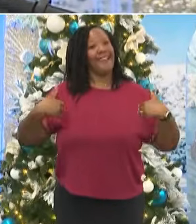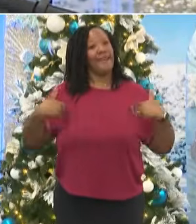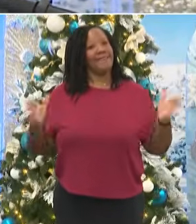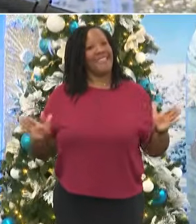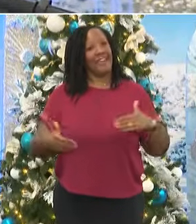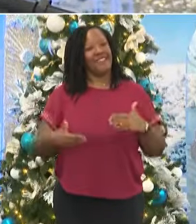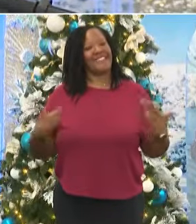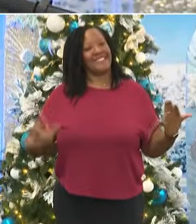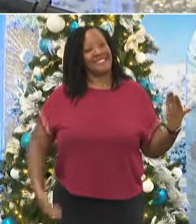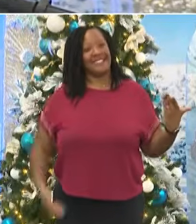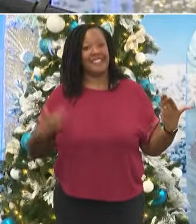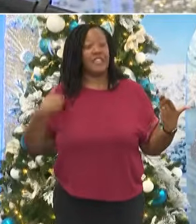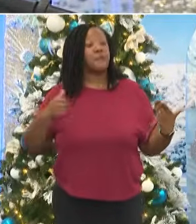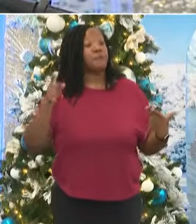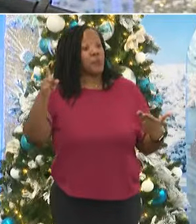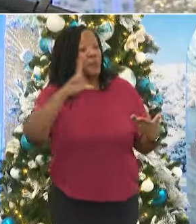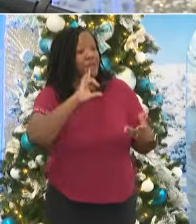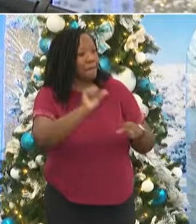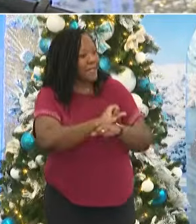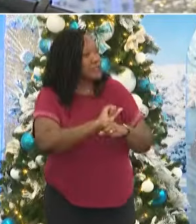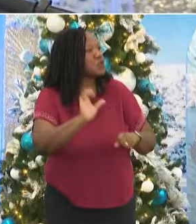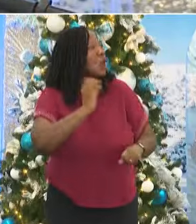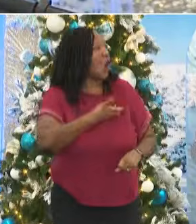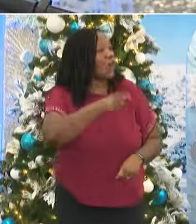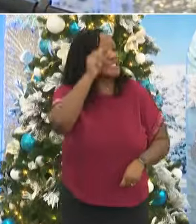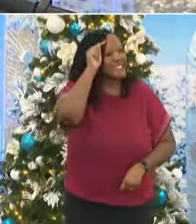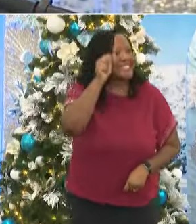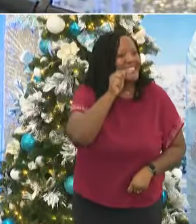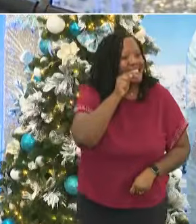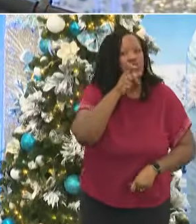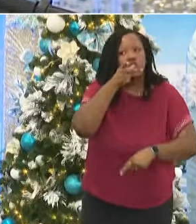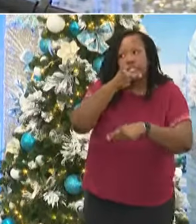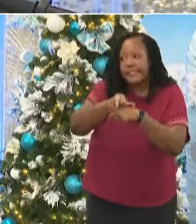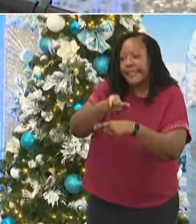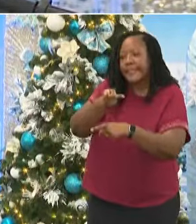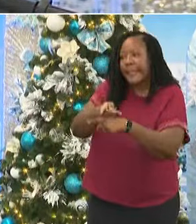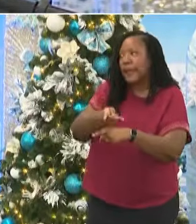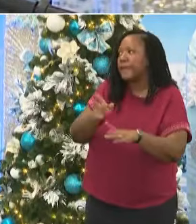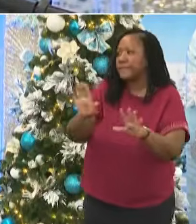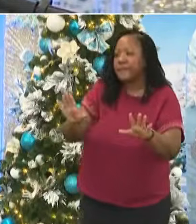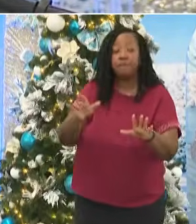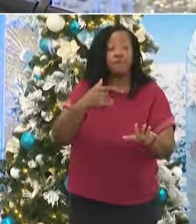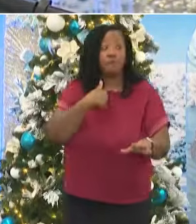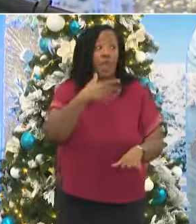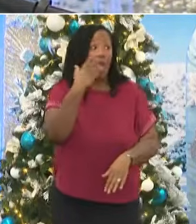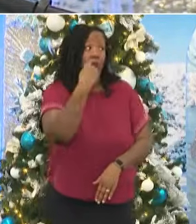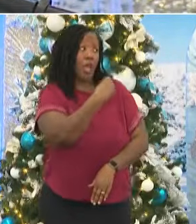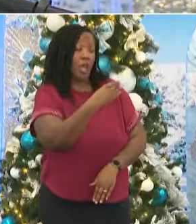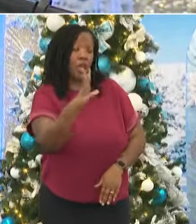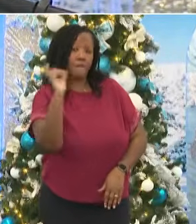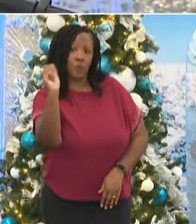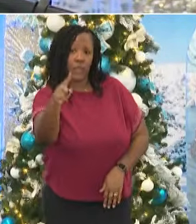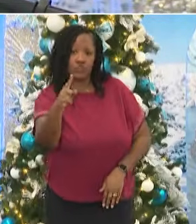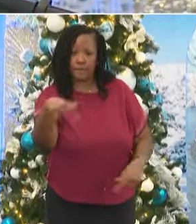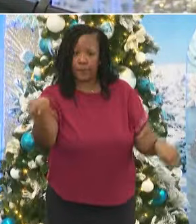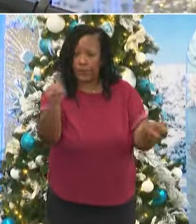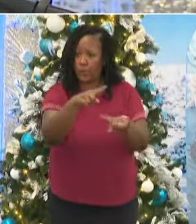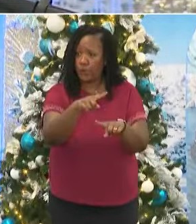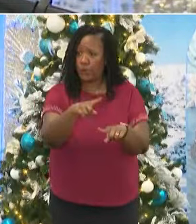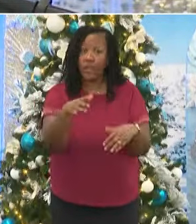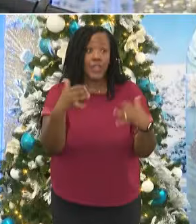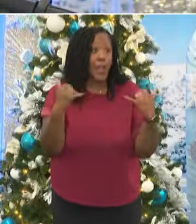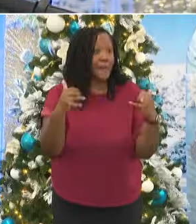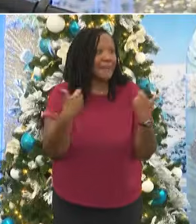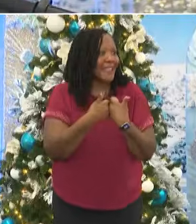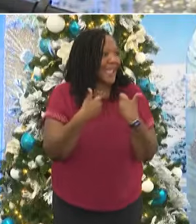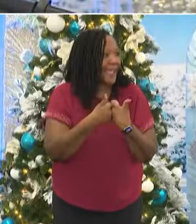our teenagers are taken care of. I got a quick question for you guys, really quickly. Y'all want to play a game